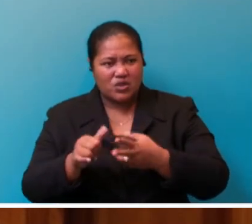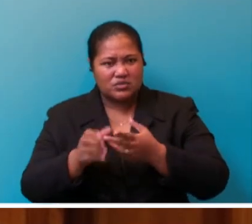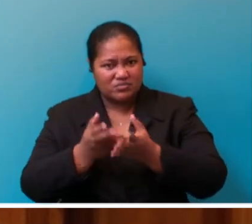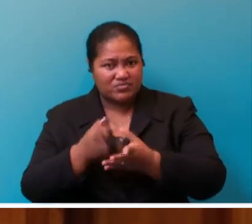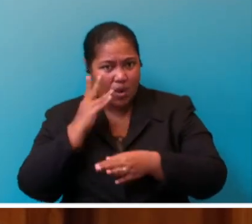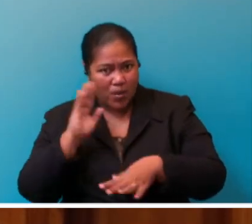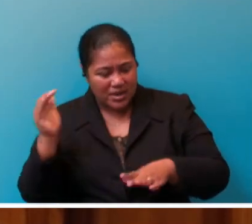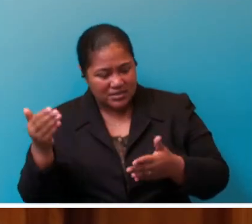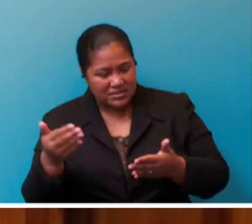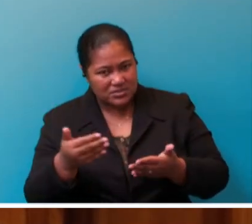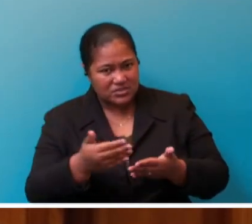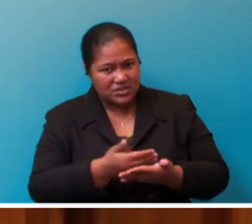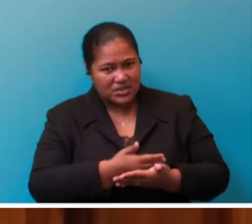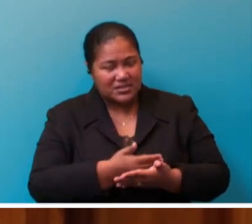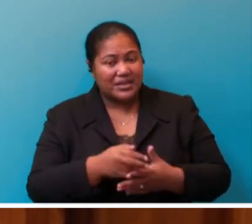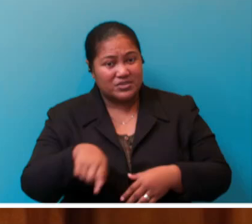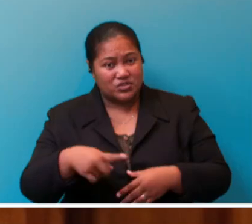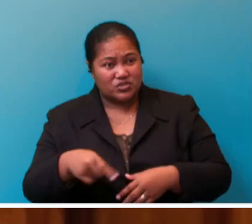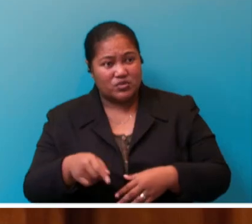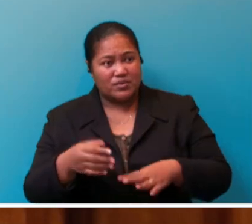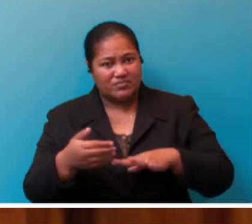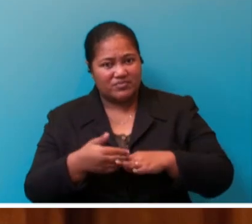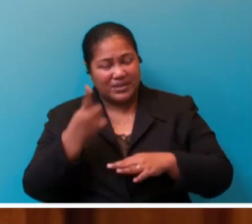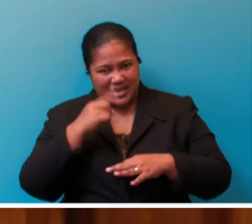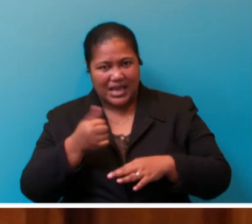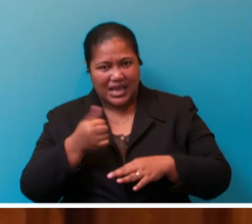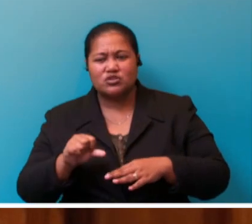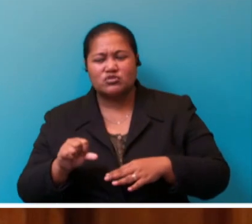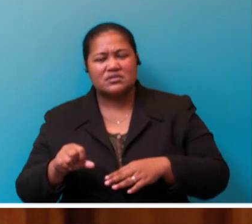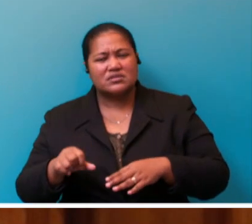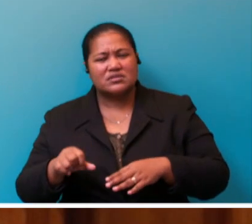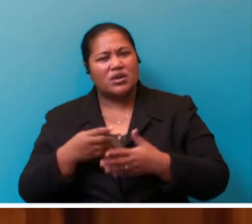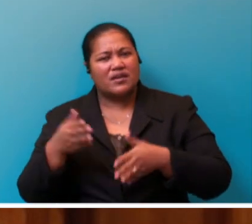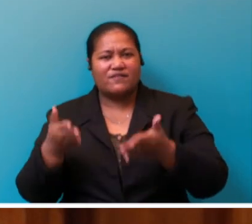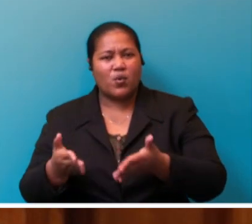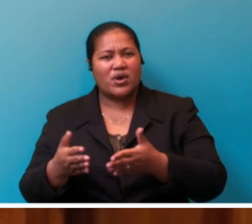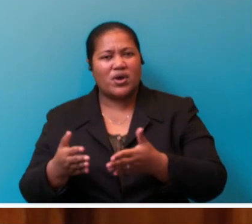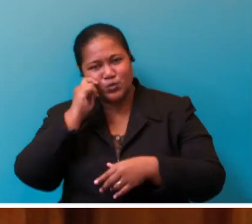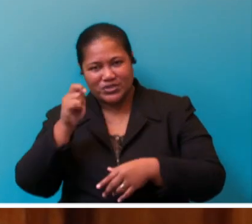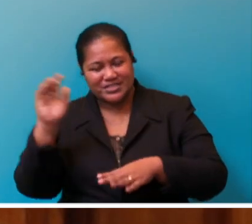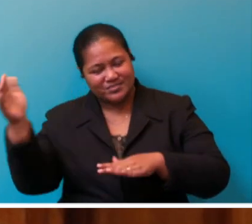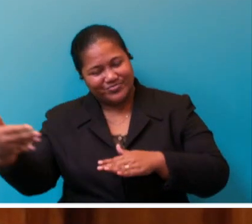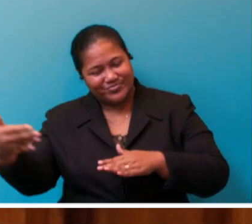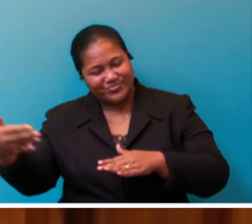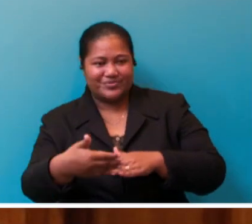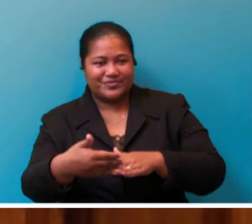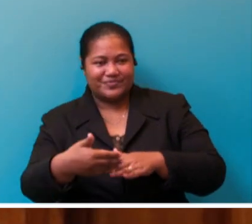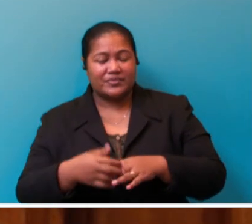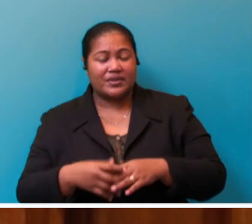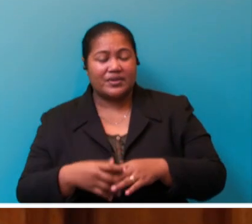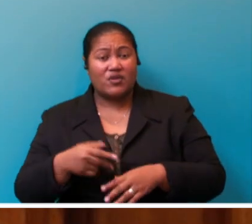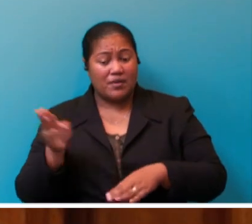ports can be essentially used for cruise liners. The Speaker, sir, on maritime safety and